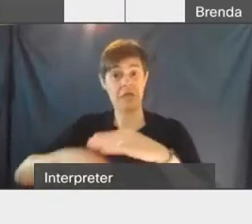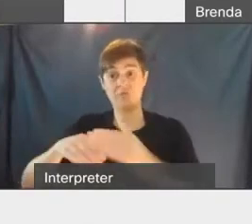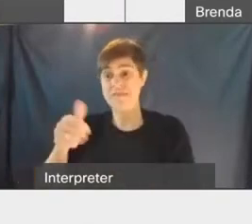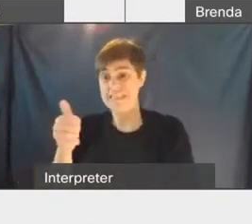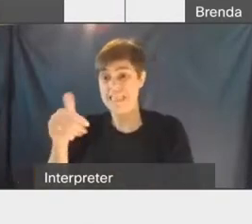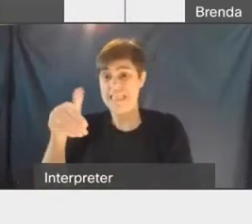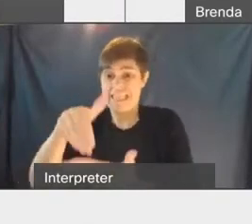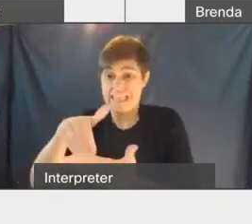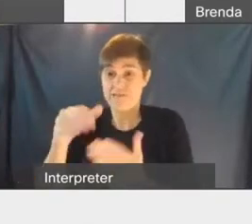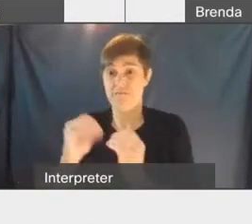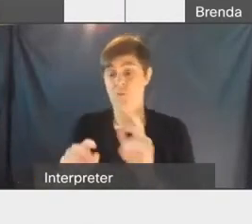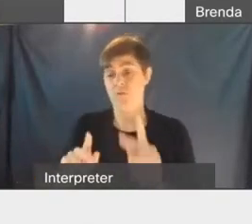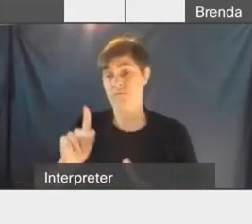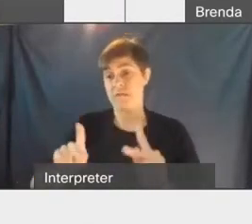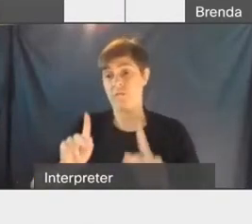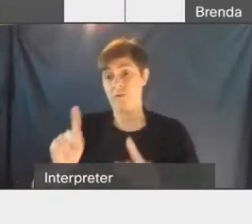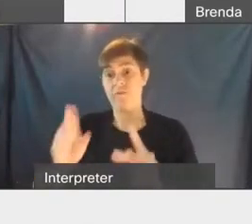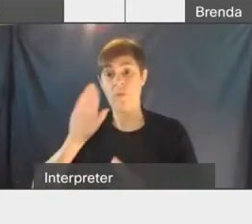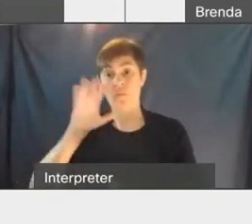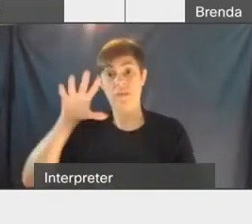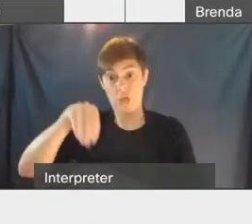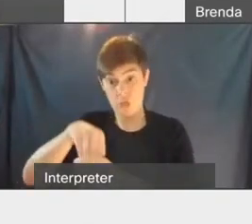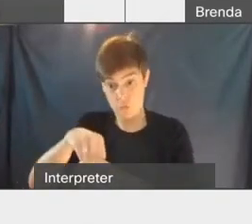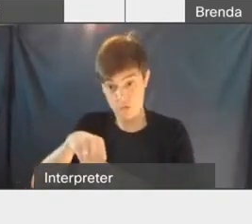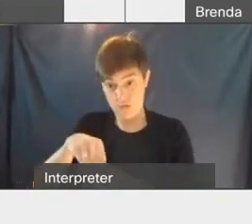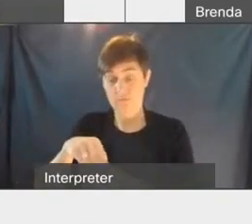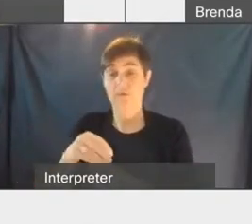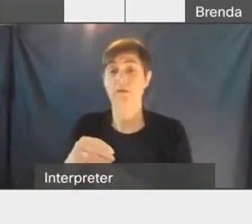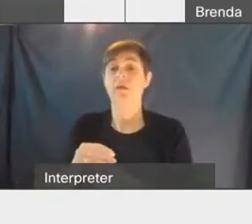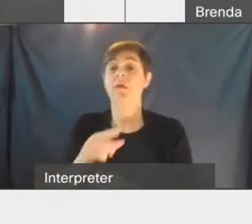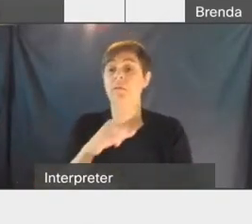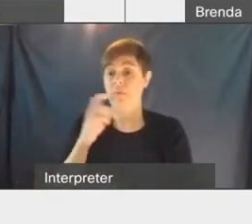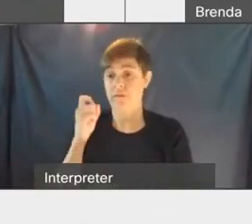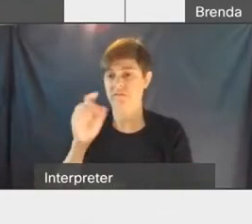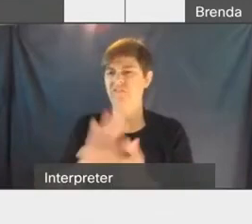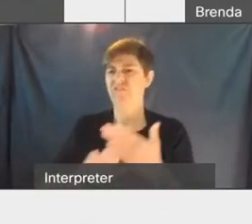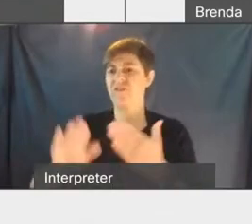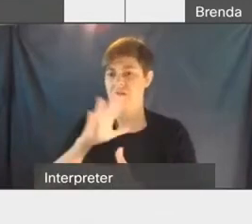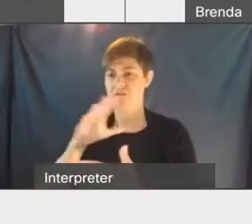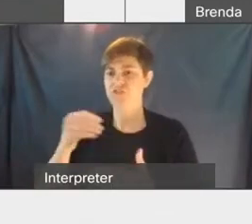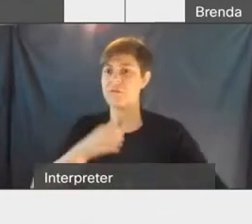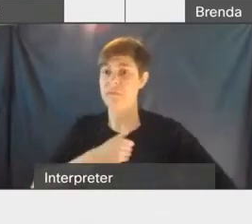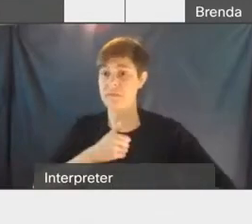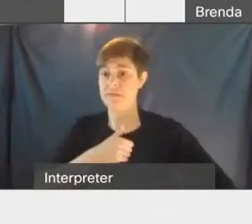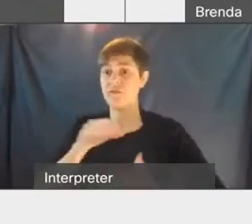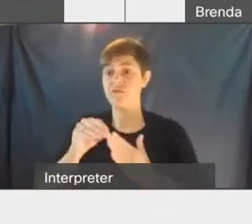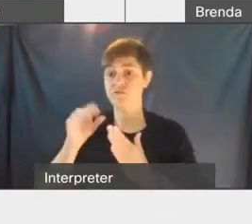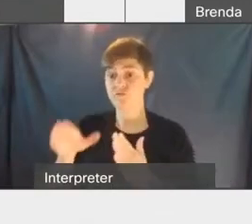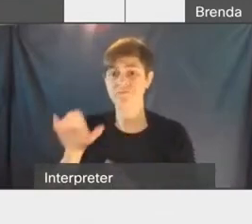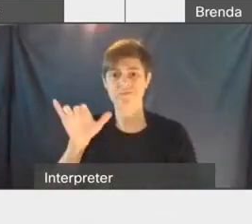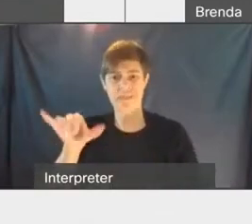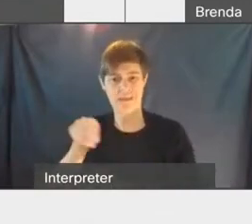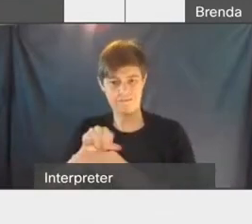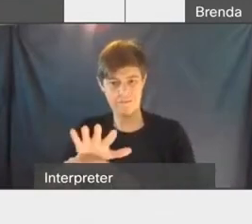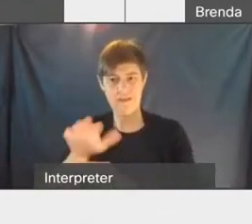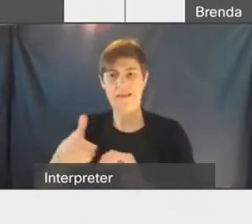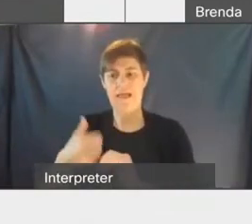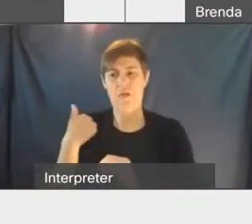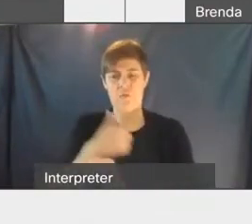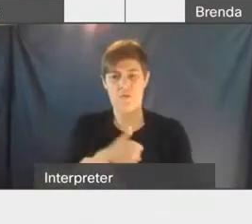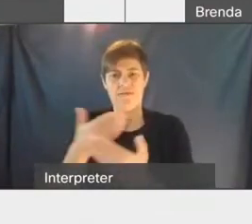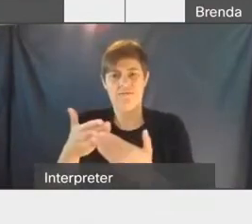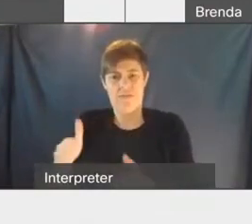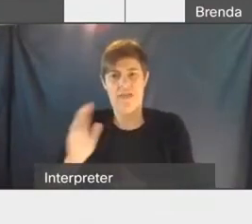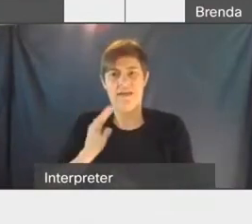additional people that's going to be in that census, which I think will affect how we divide the current district that I'm